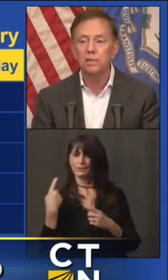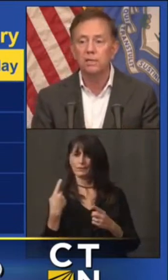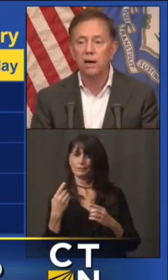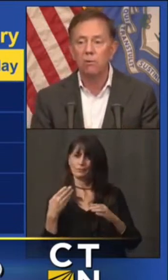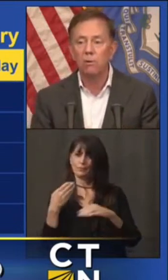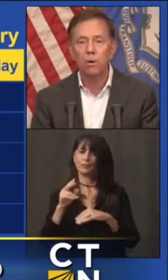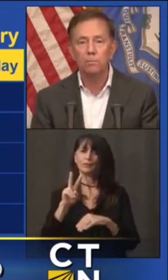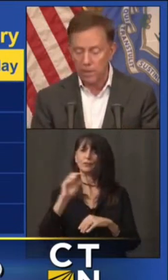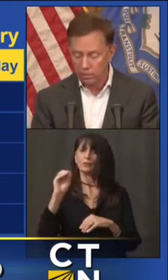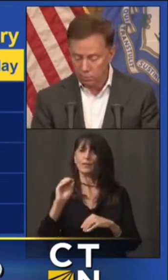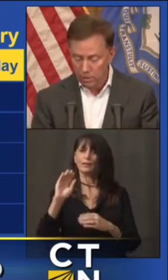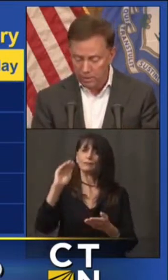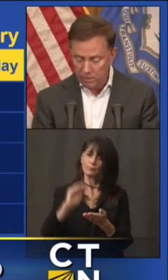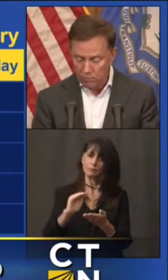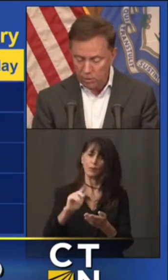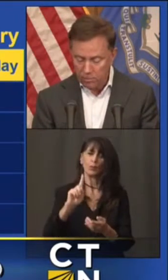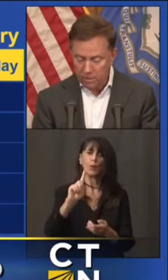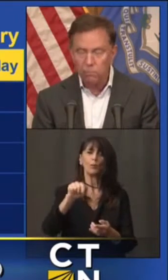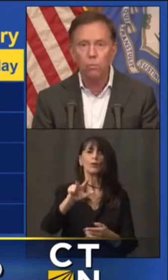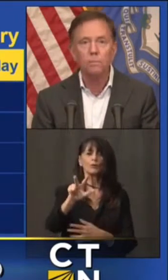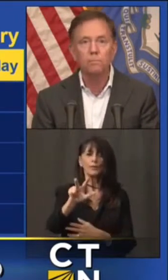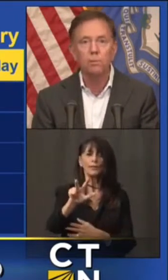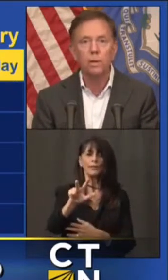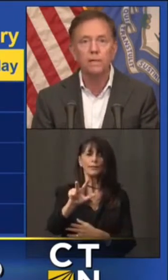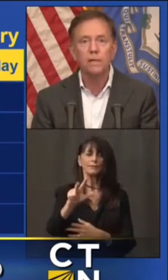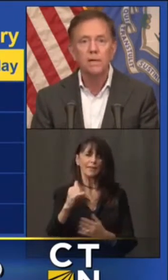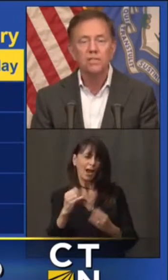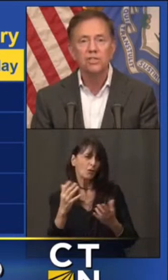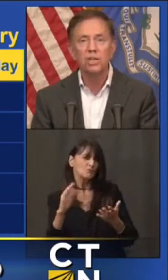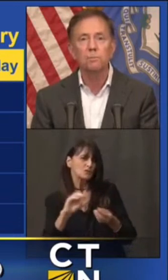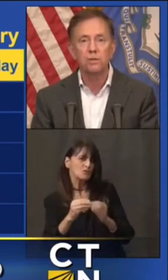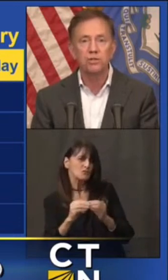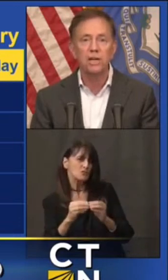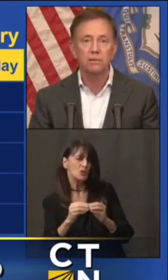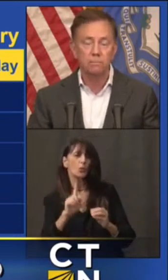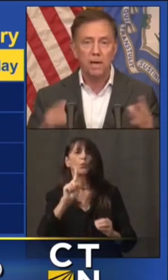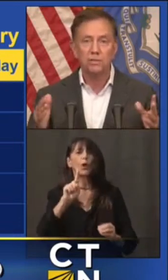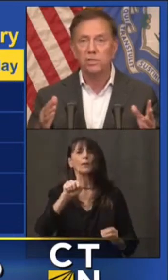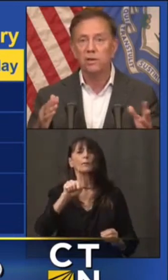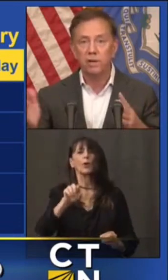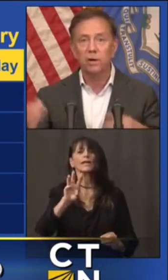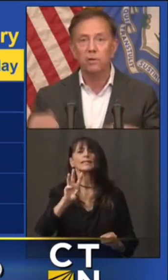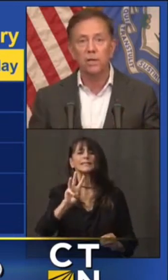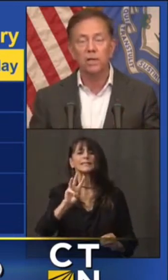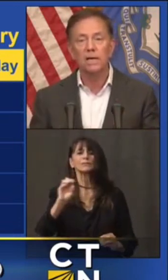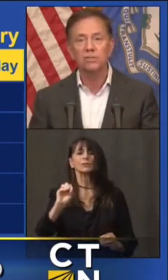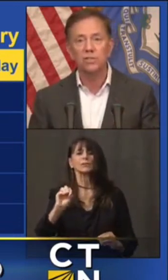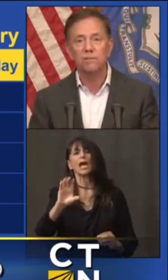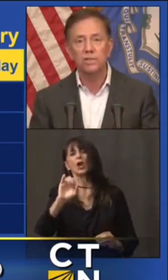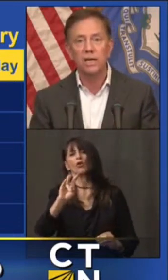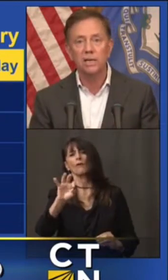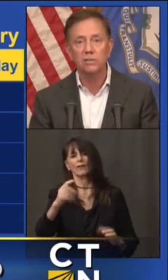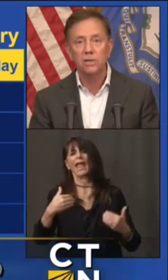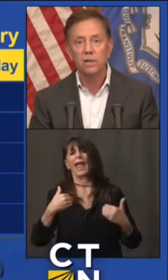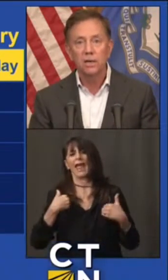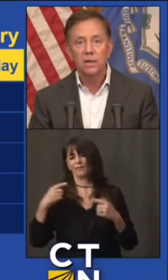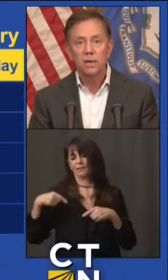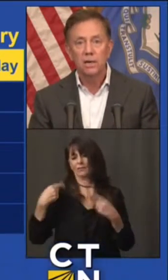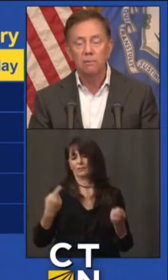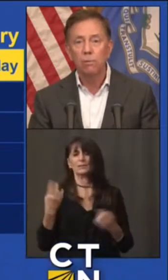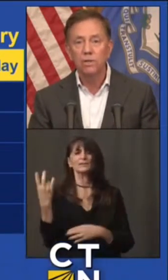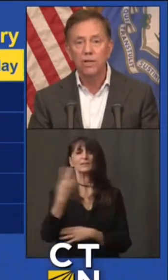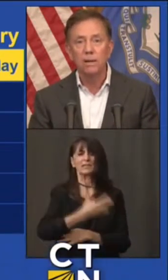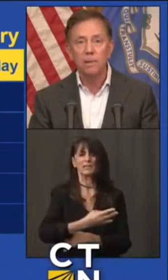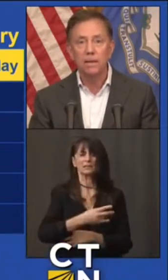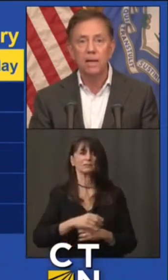2%. Now we're at 1.3. I think we're at about 1.6% positivity over the last 7 days.